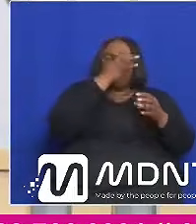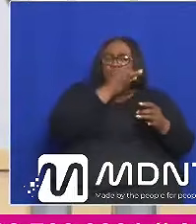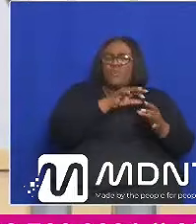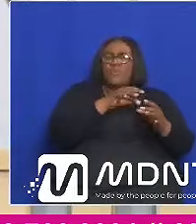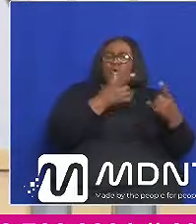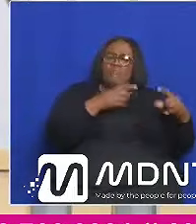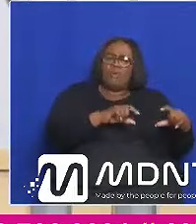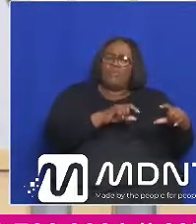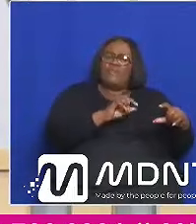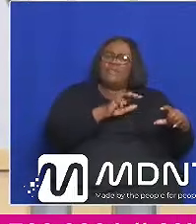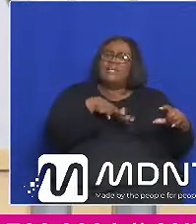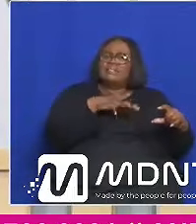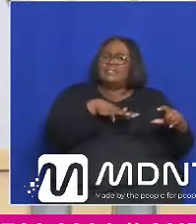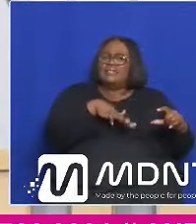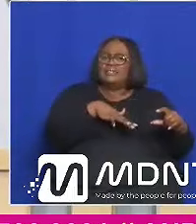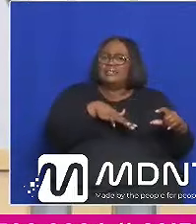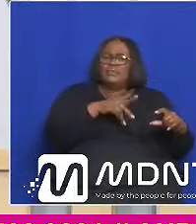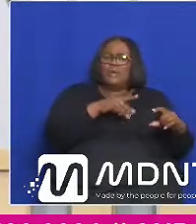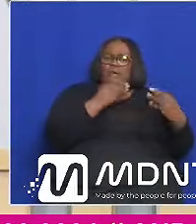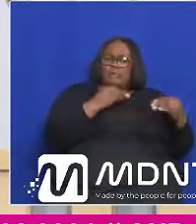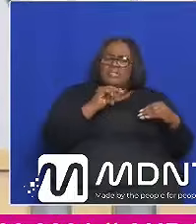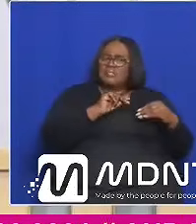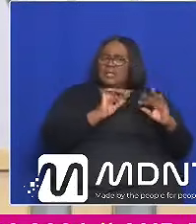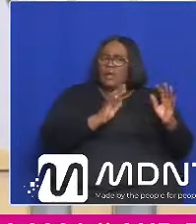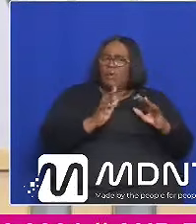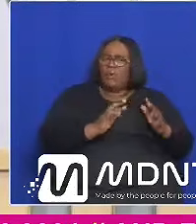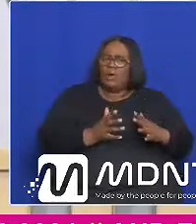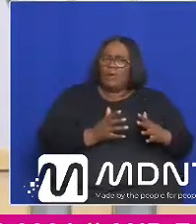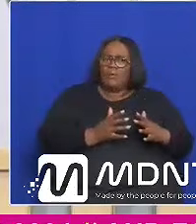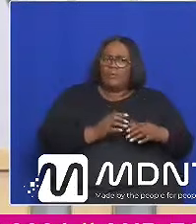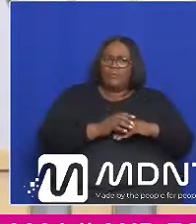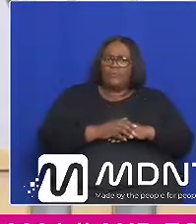that business relationship? because it never materialized.